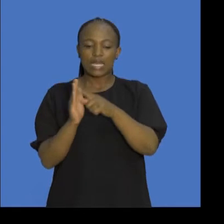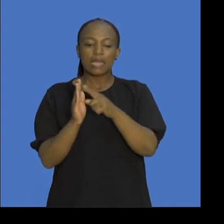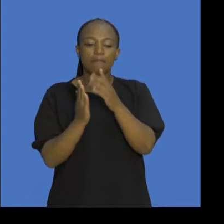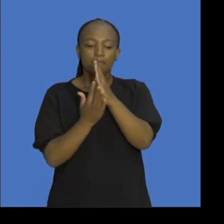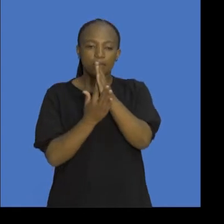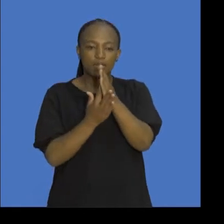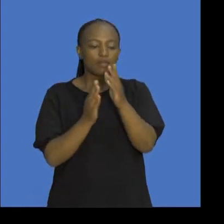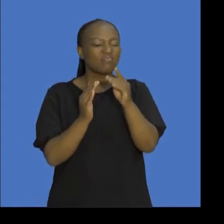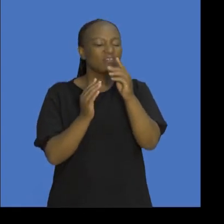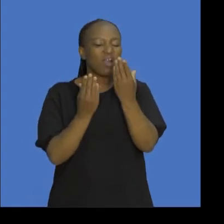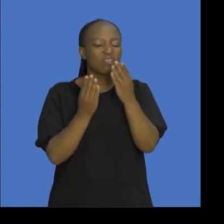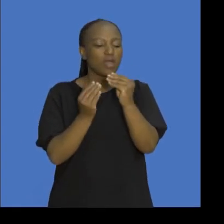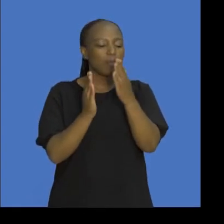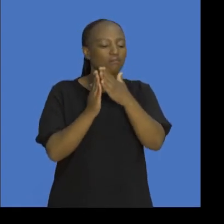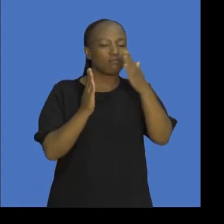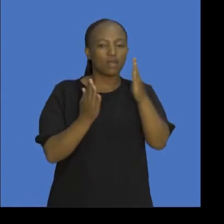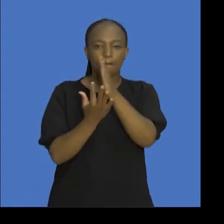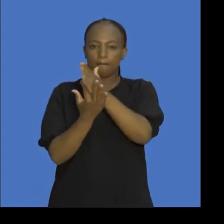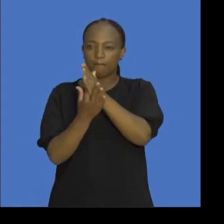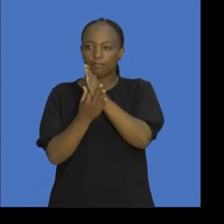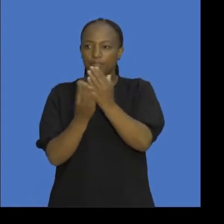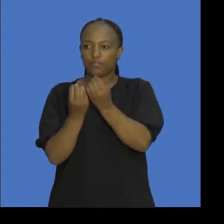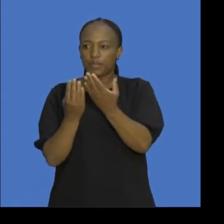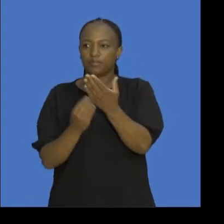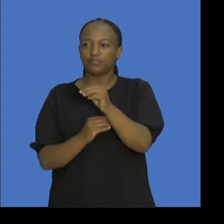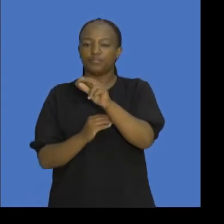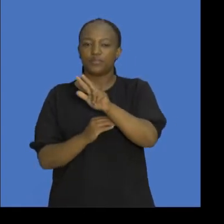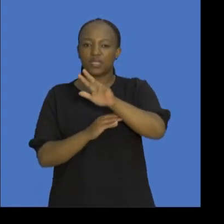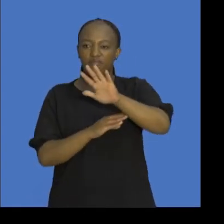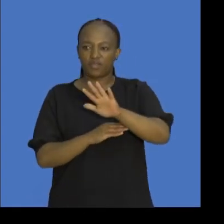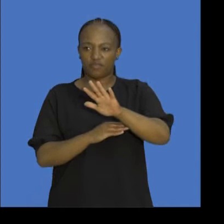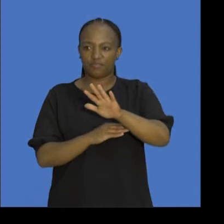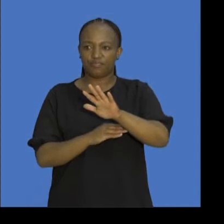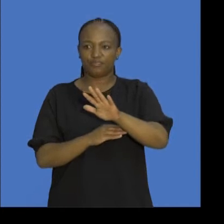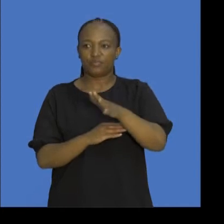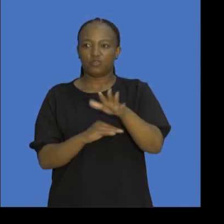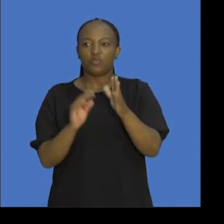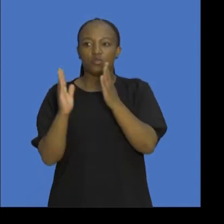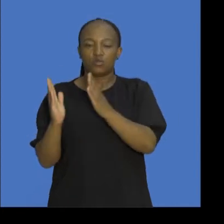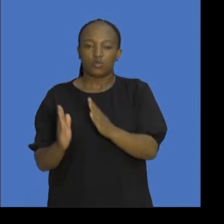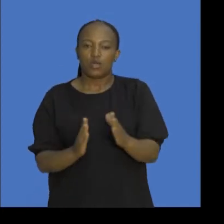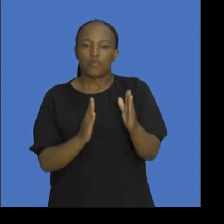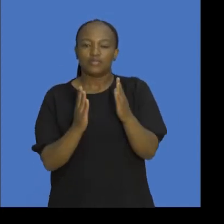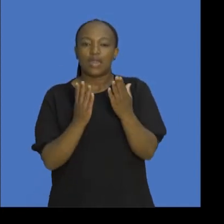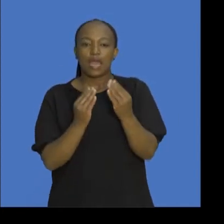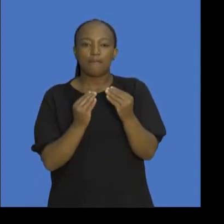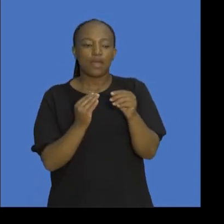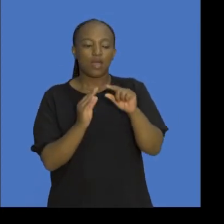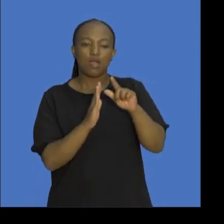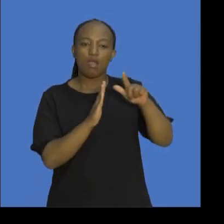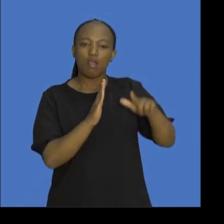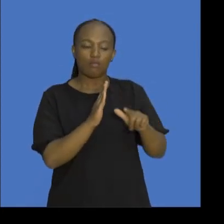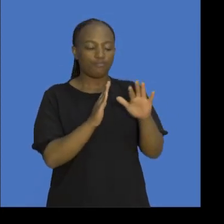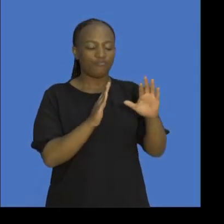there. Can we see? The middle is 85, because we've arranged our data. The smallest one